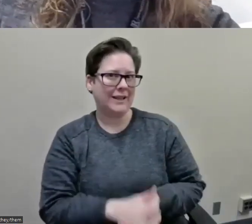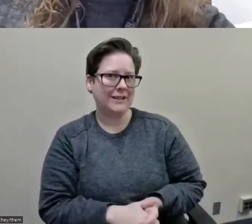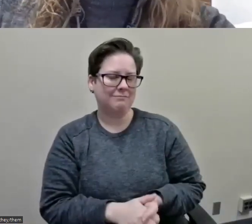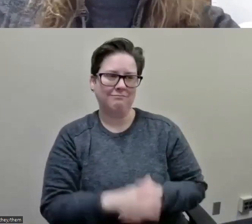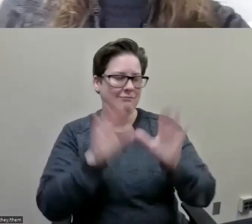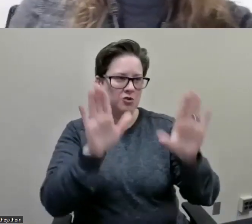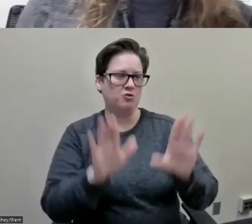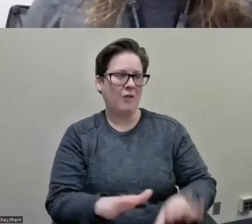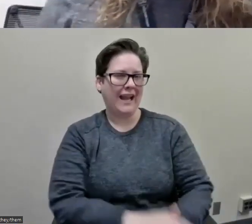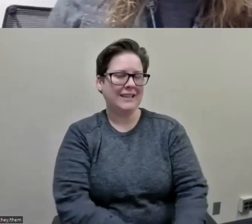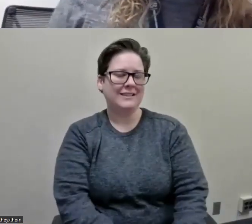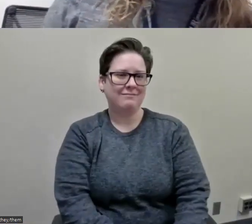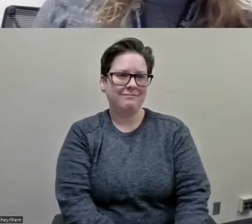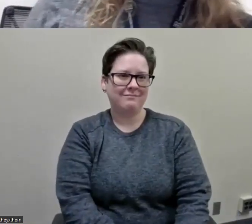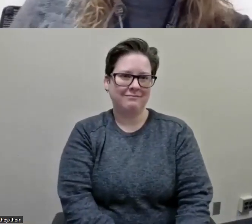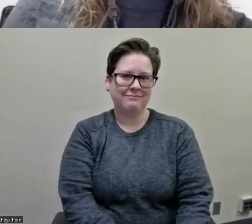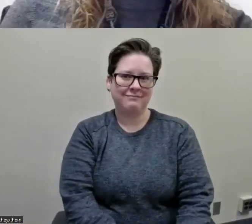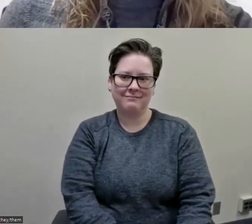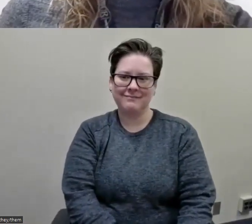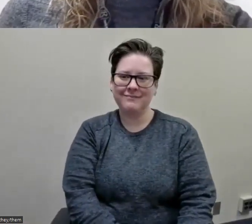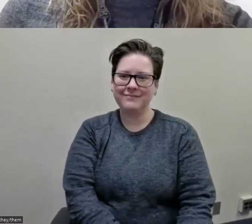great.